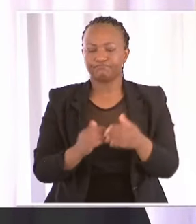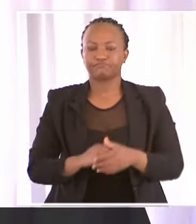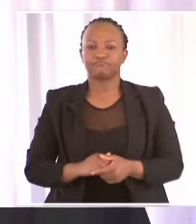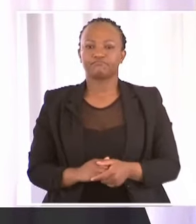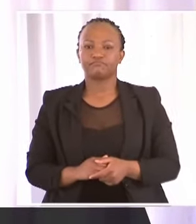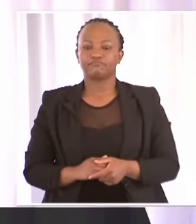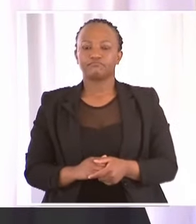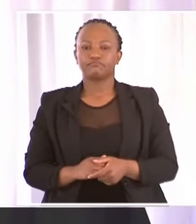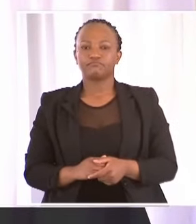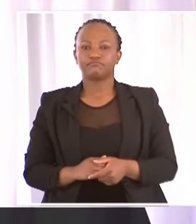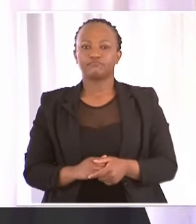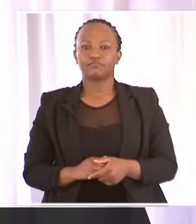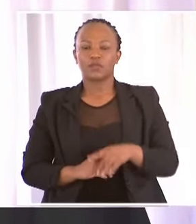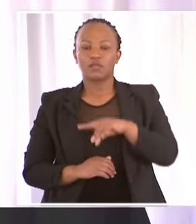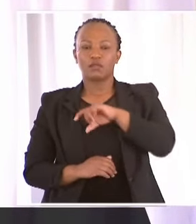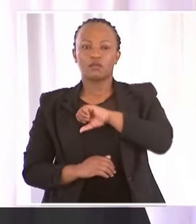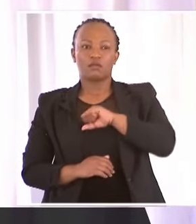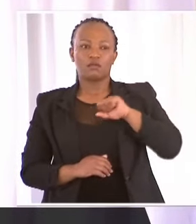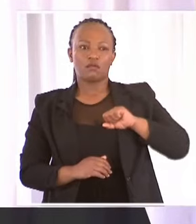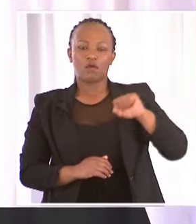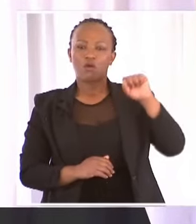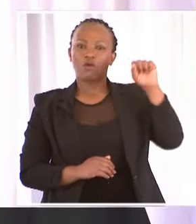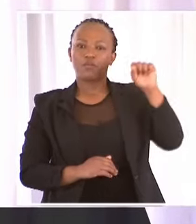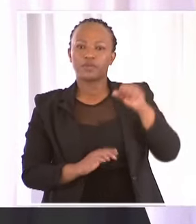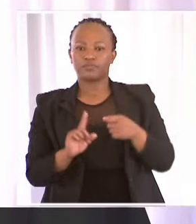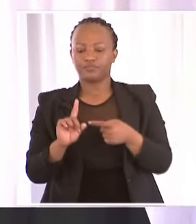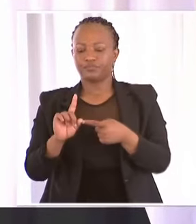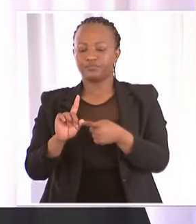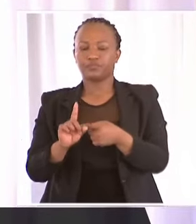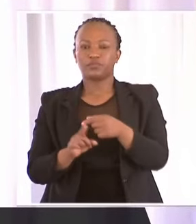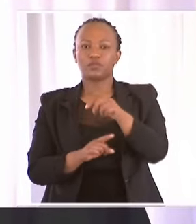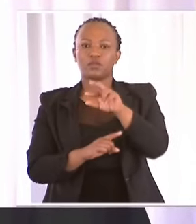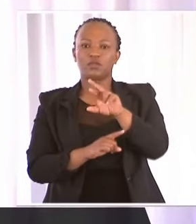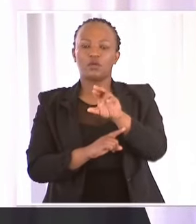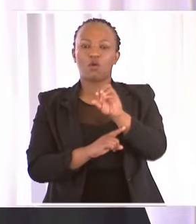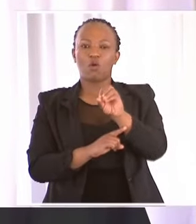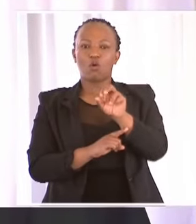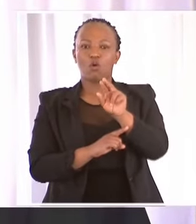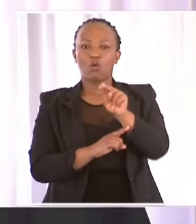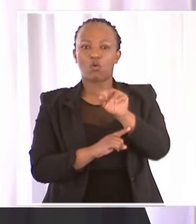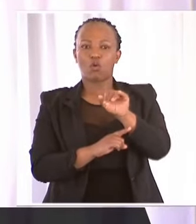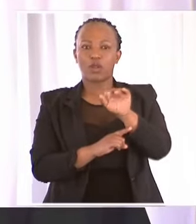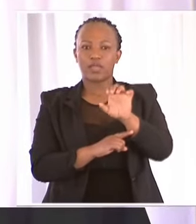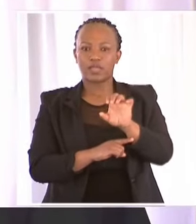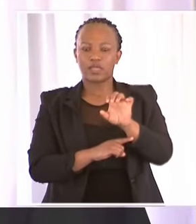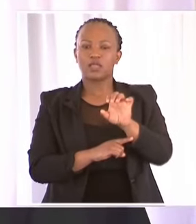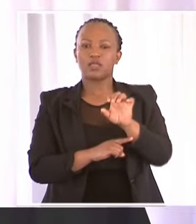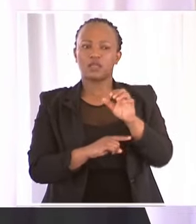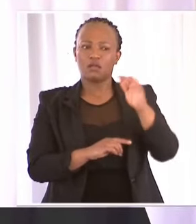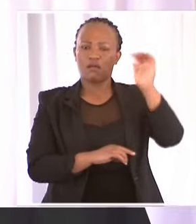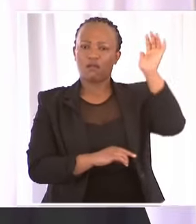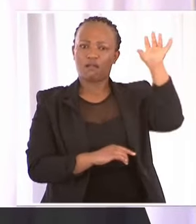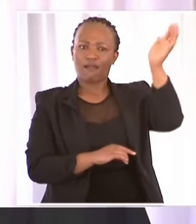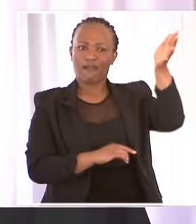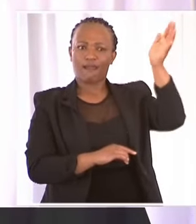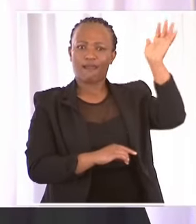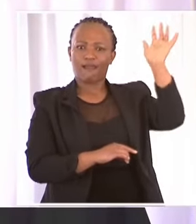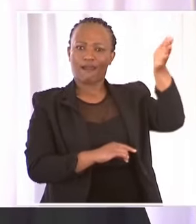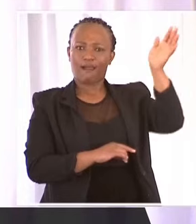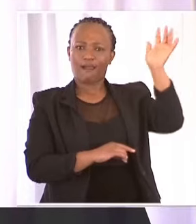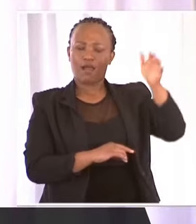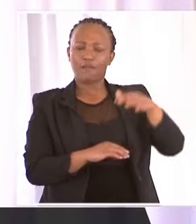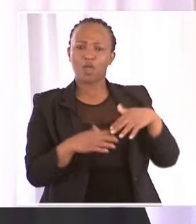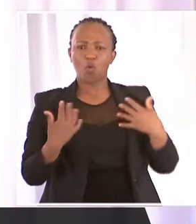had just finished talking here, I congratulated him and said that was a very colorful